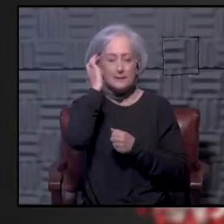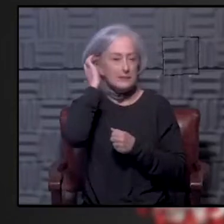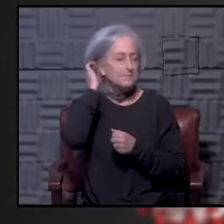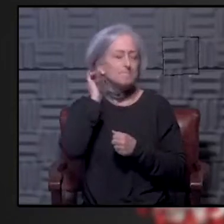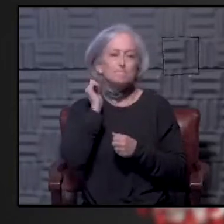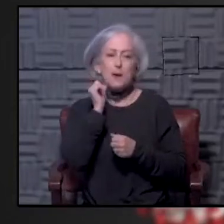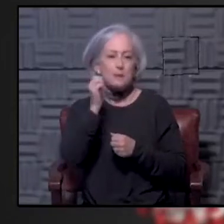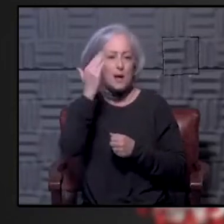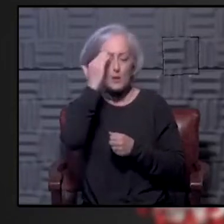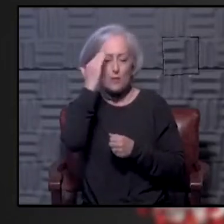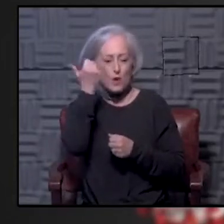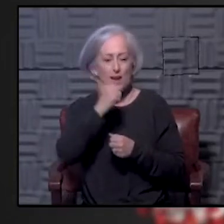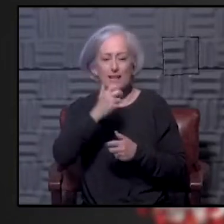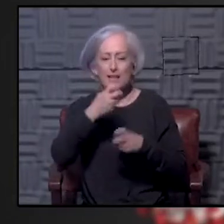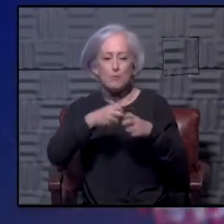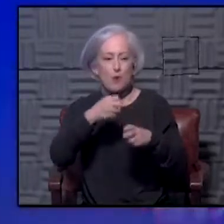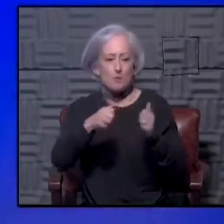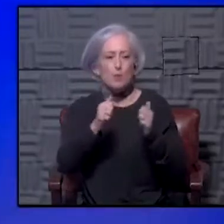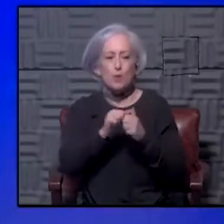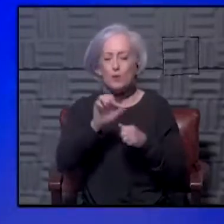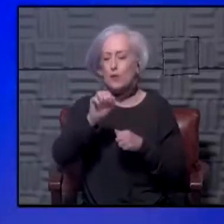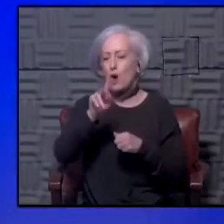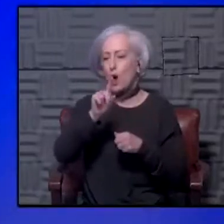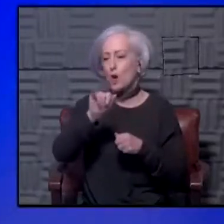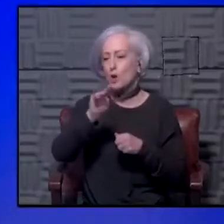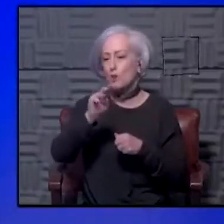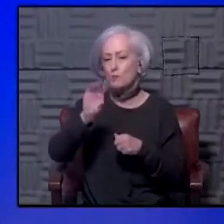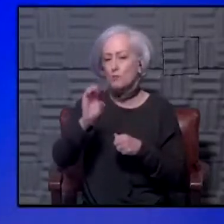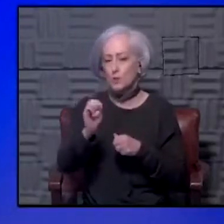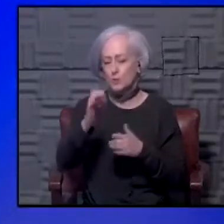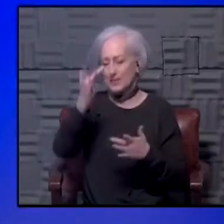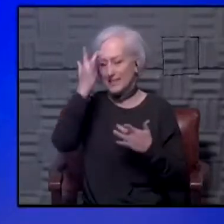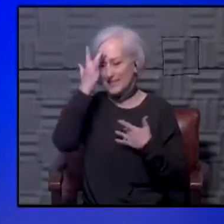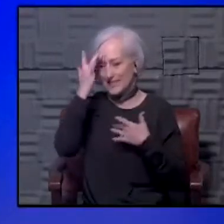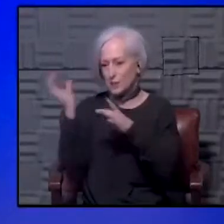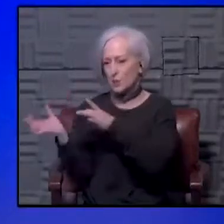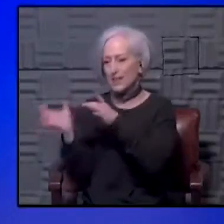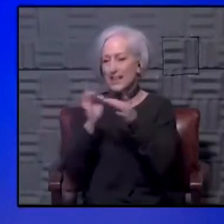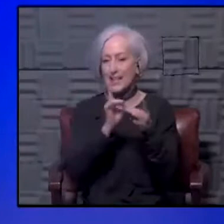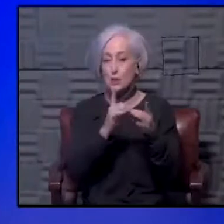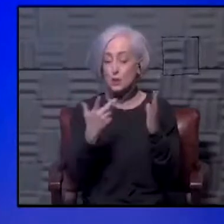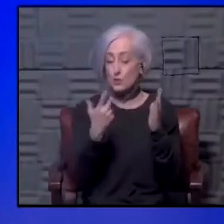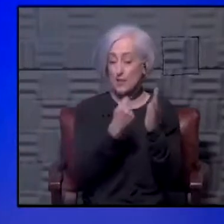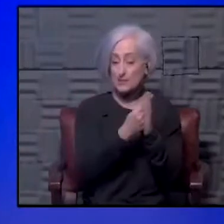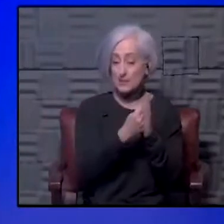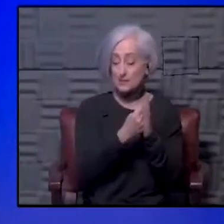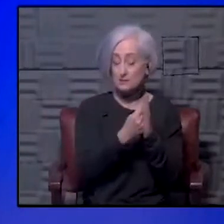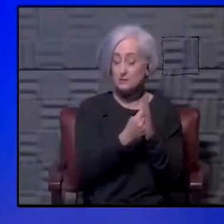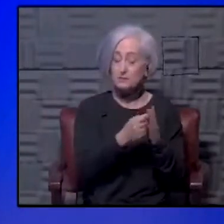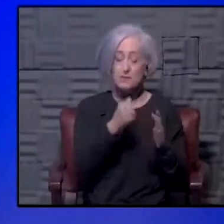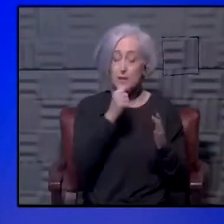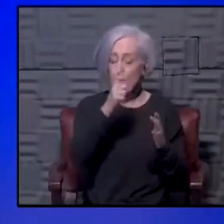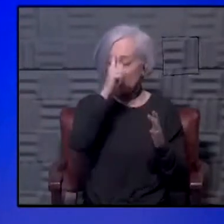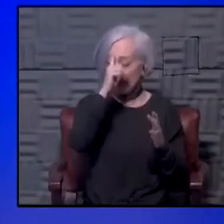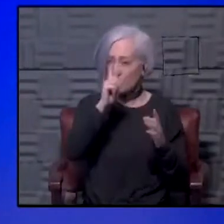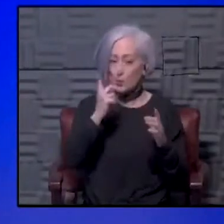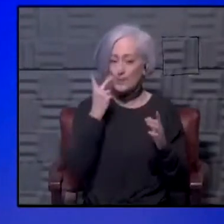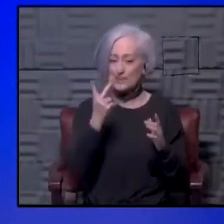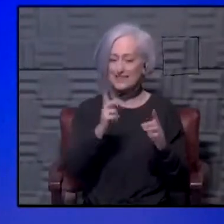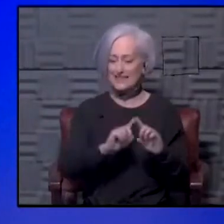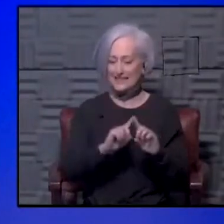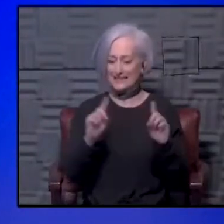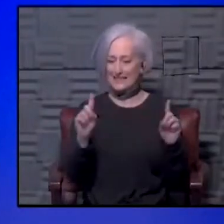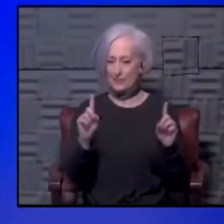any specific problems with autoimmune diseases in the vaccine. I don't think that there's any real difference in the reactions in patients